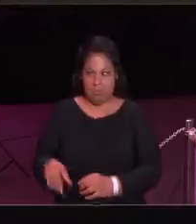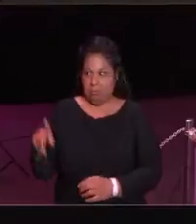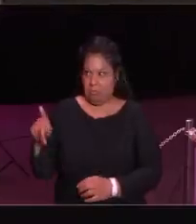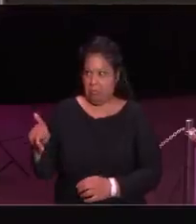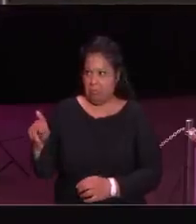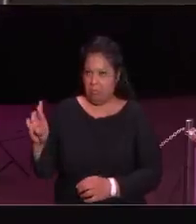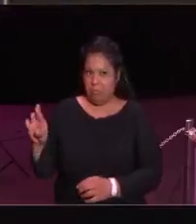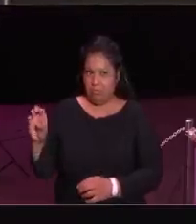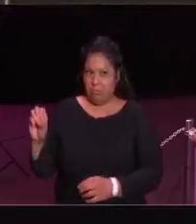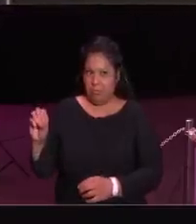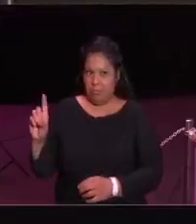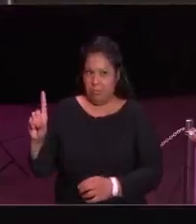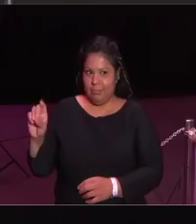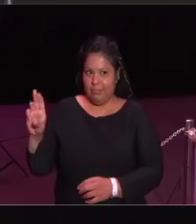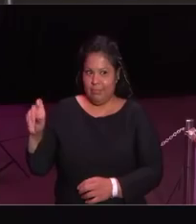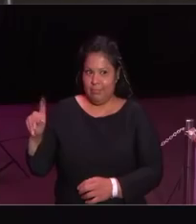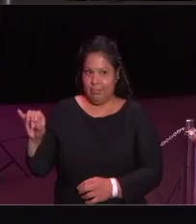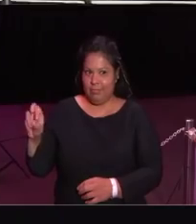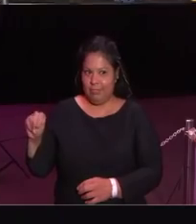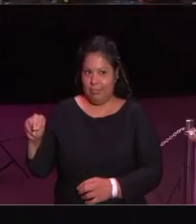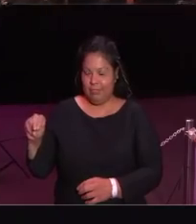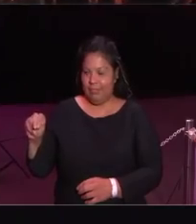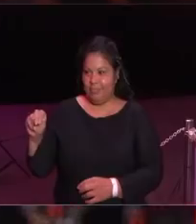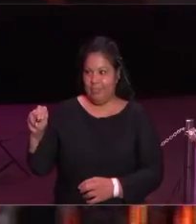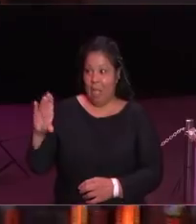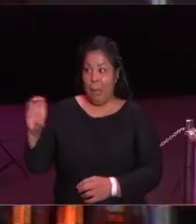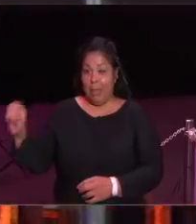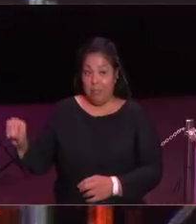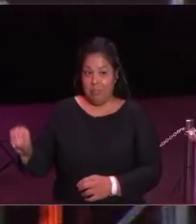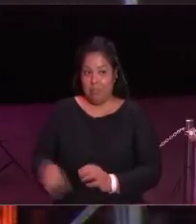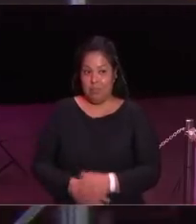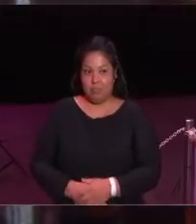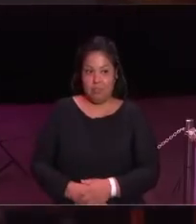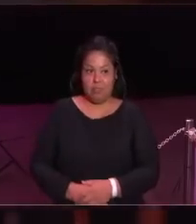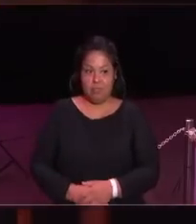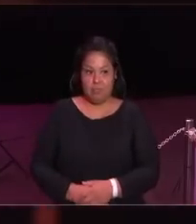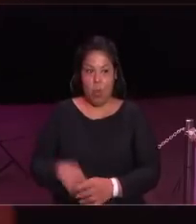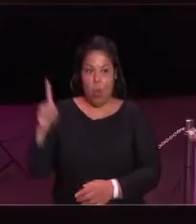Production Concrete, Bakersfield, $1,000.